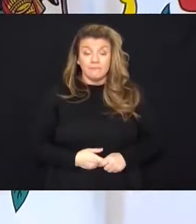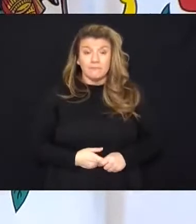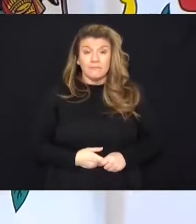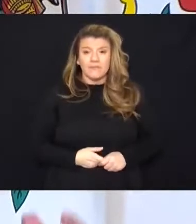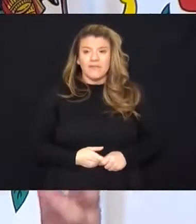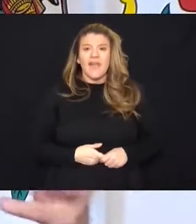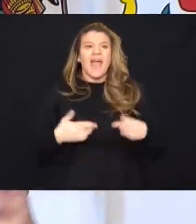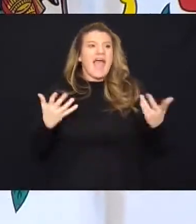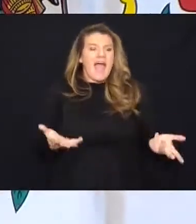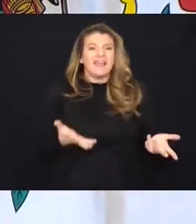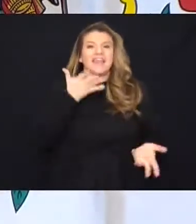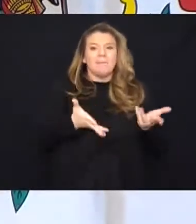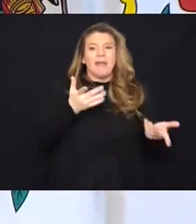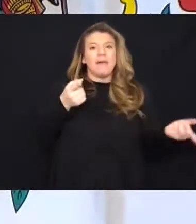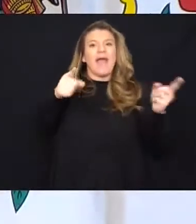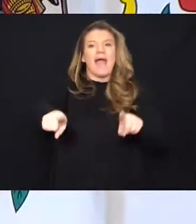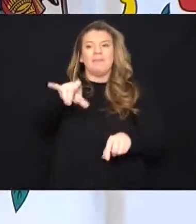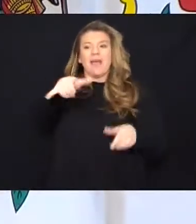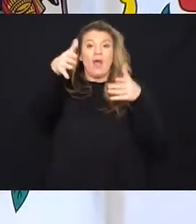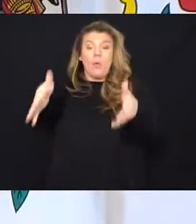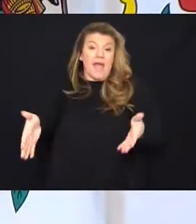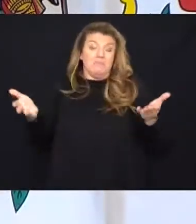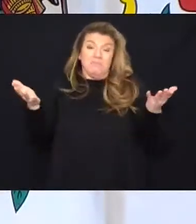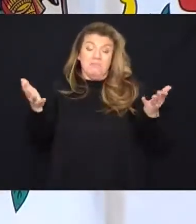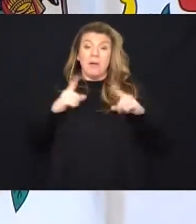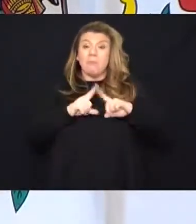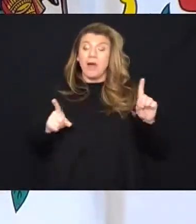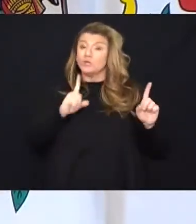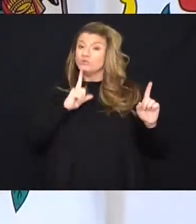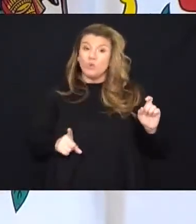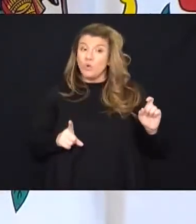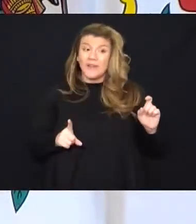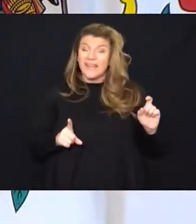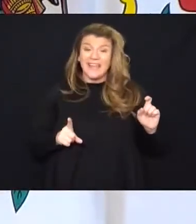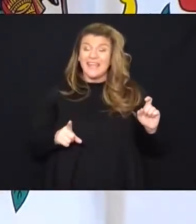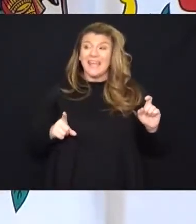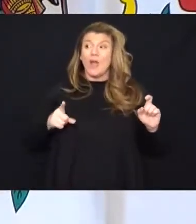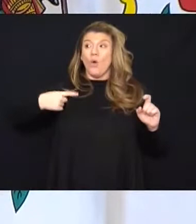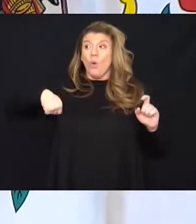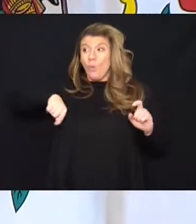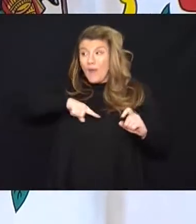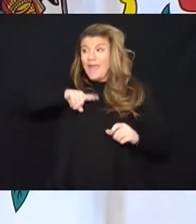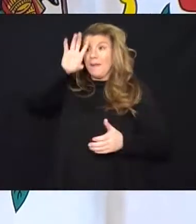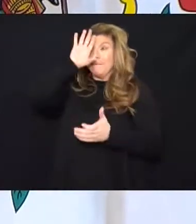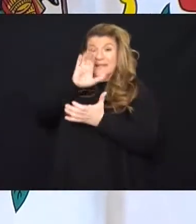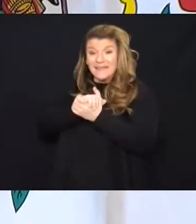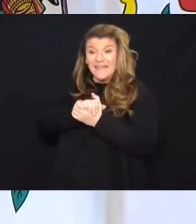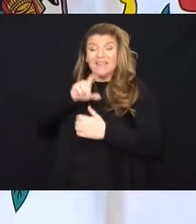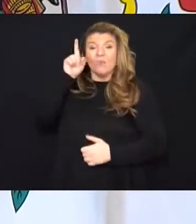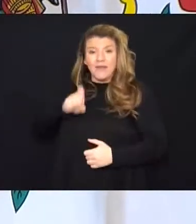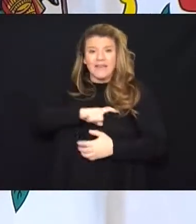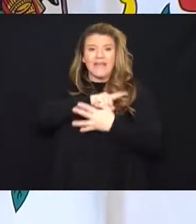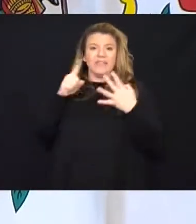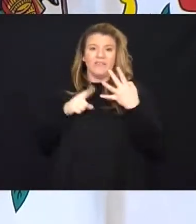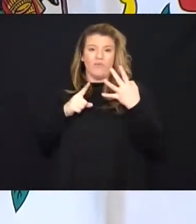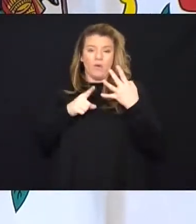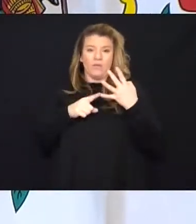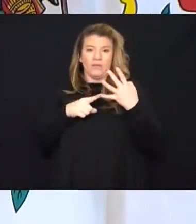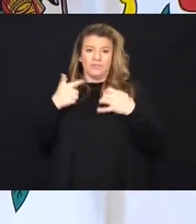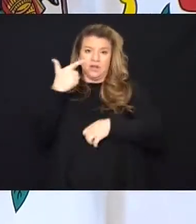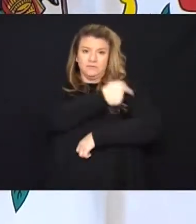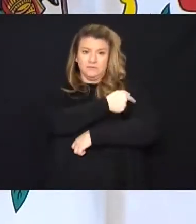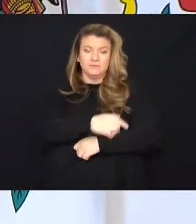and then we may get across the finish line that way. But really and truly, we really believe that we need to get that 4th booster or 4th